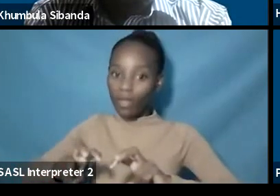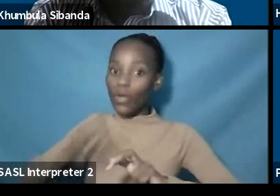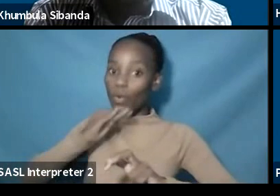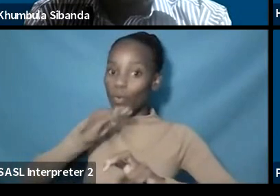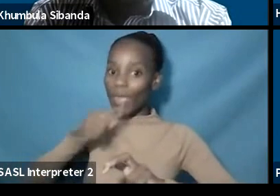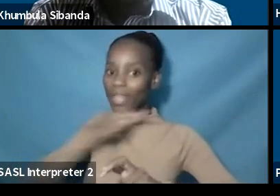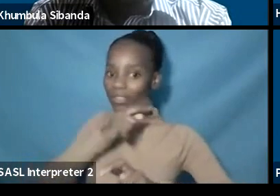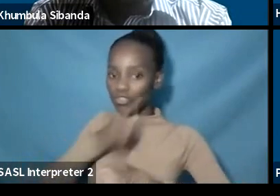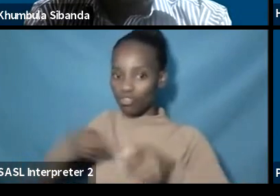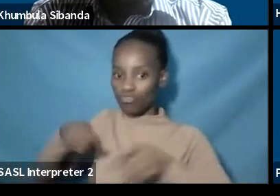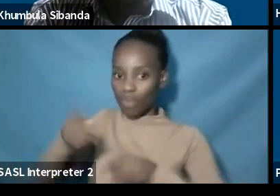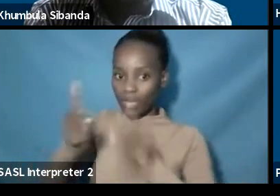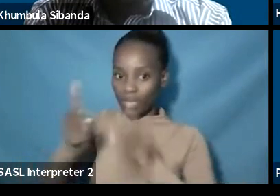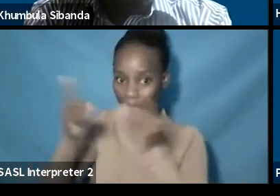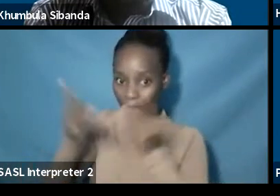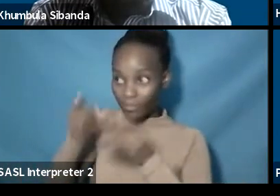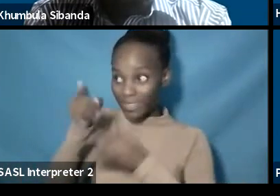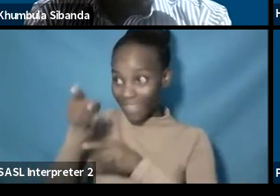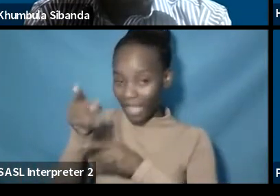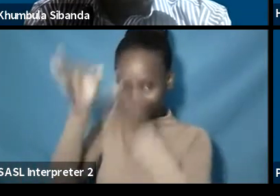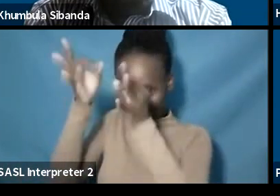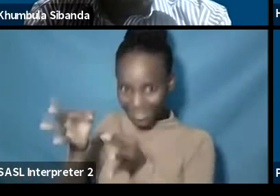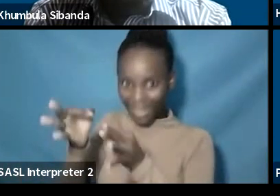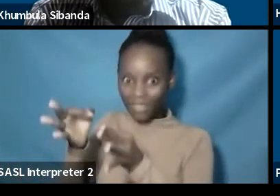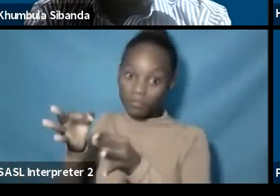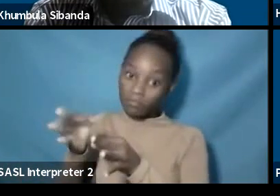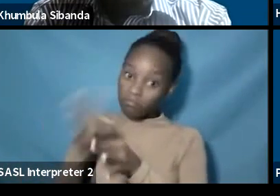for criminal prosecution or not. Thank you.